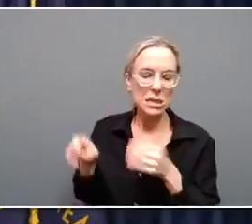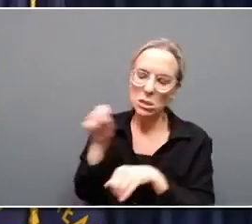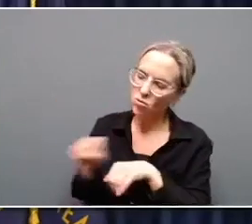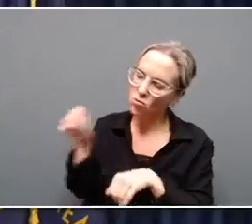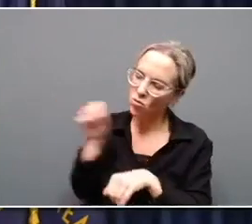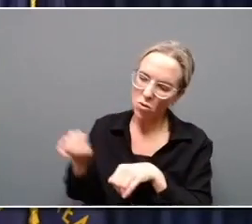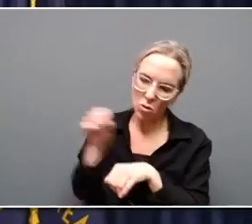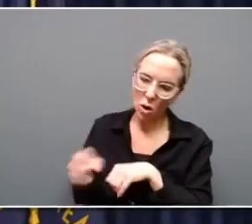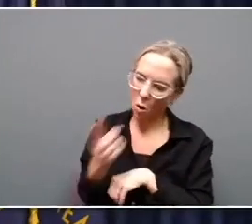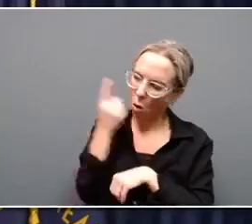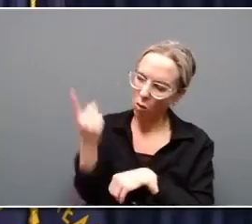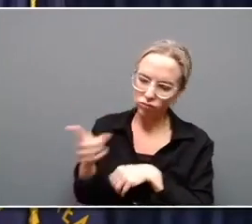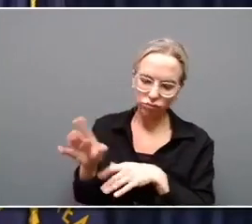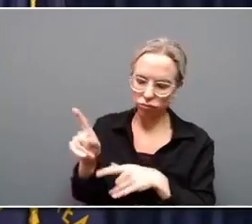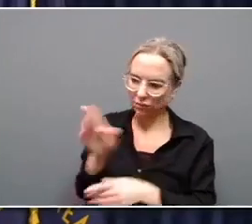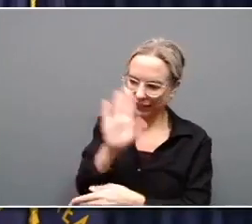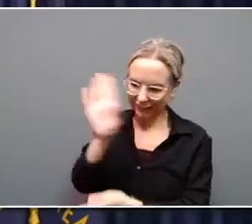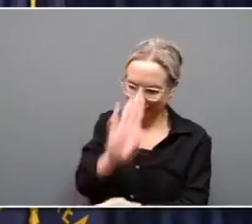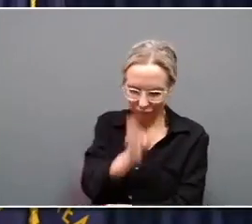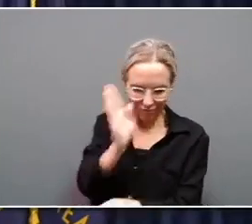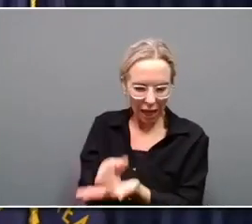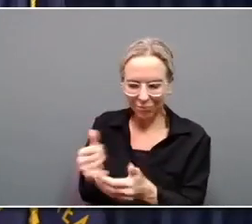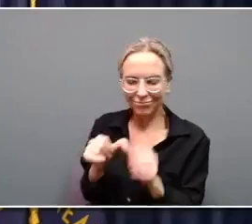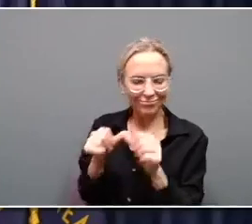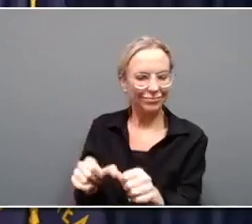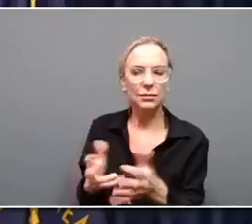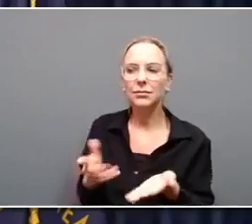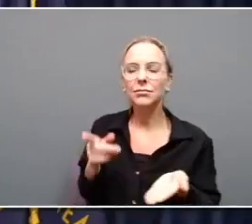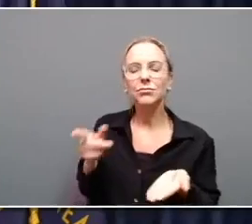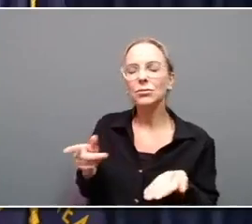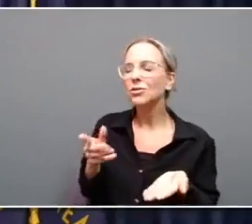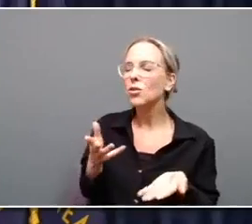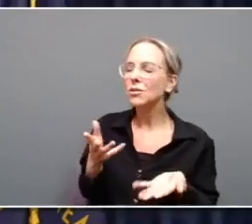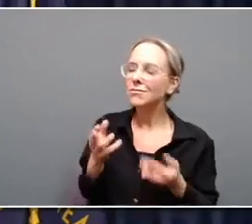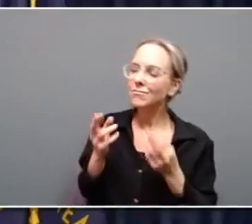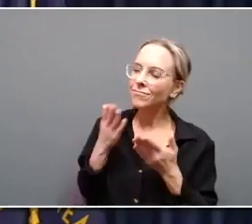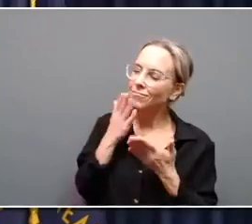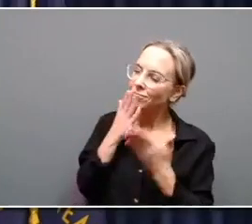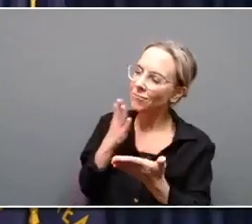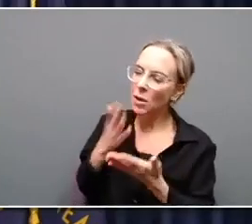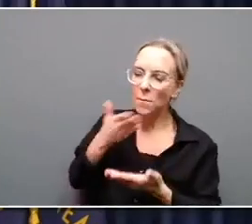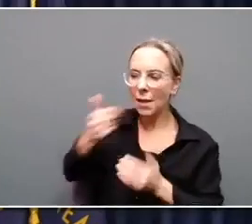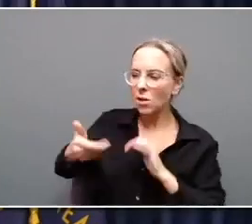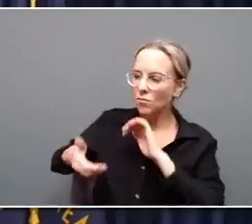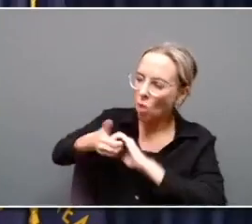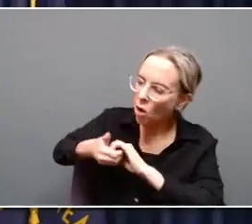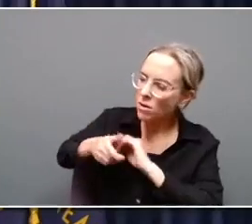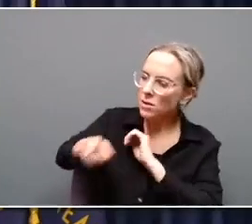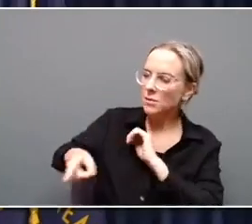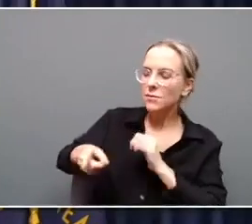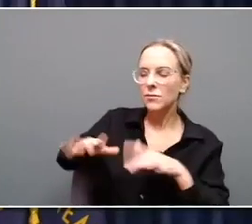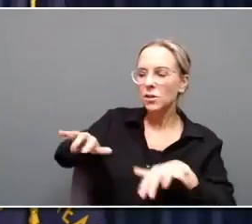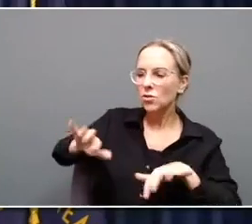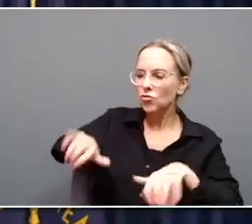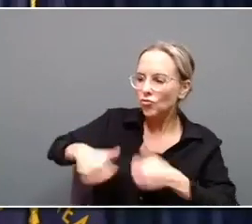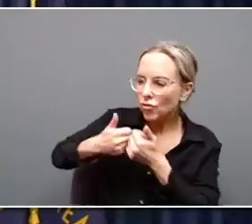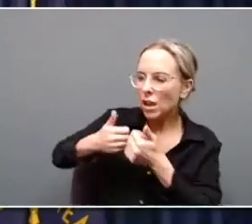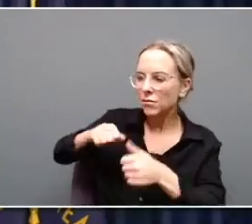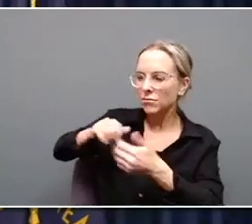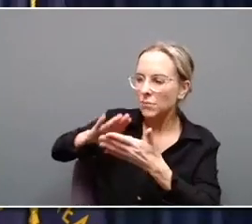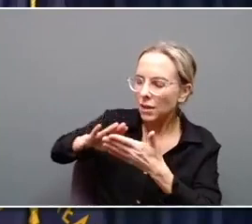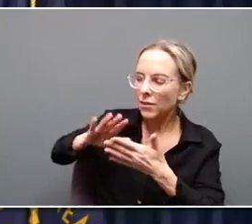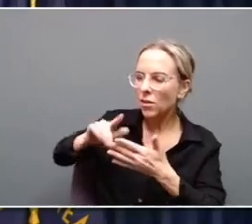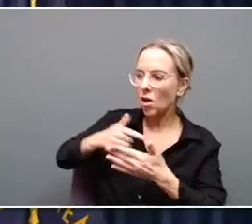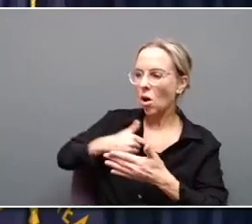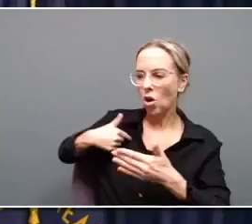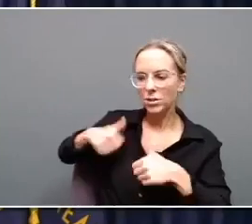worker, and I couldn't have had a better partner in addressing the challenges that we faced. On top of that, we'll